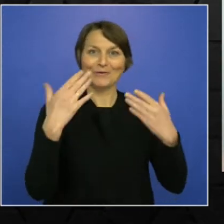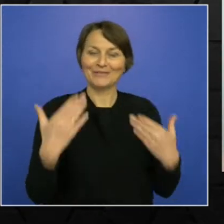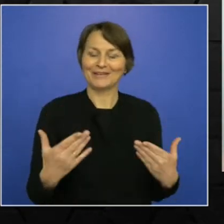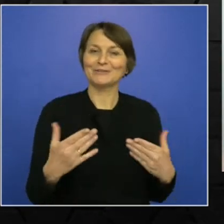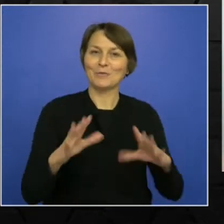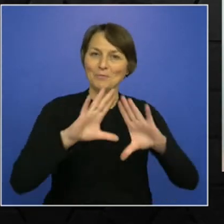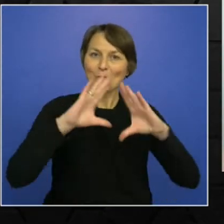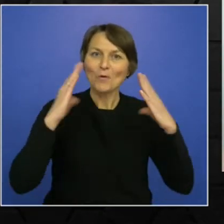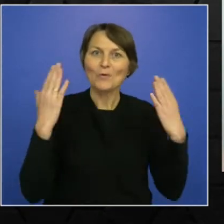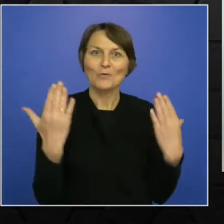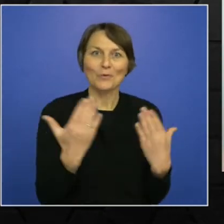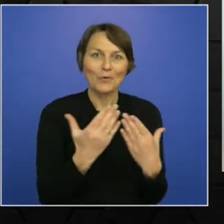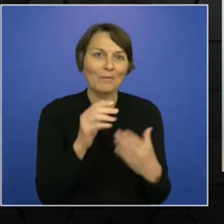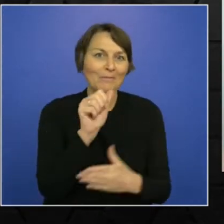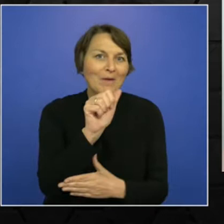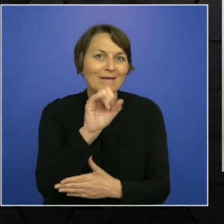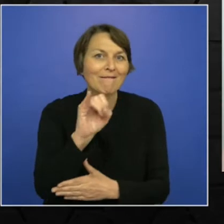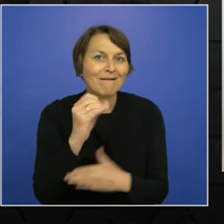Student Conference.